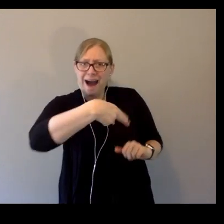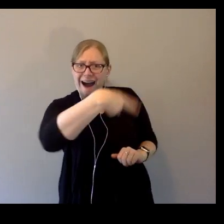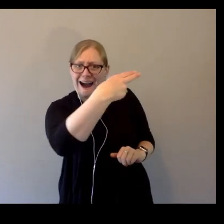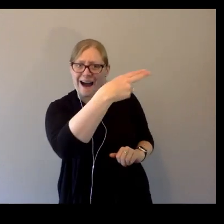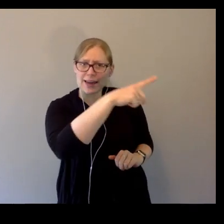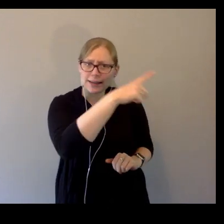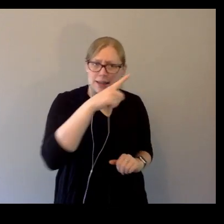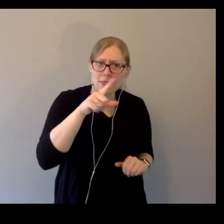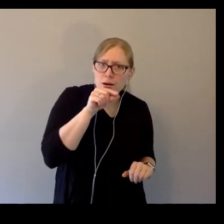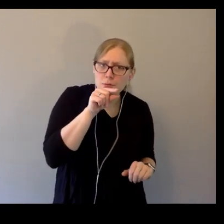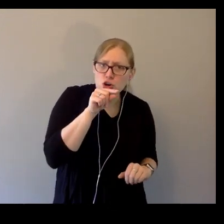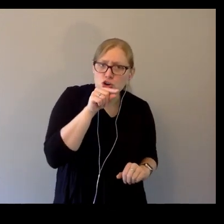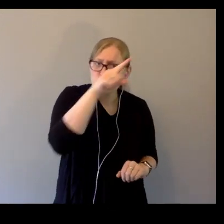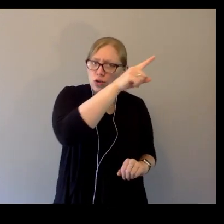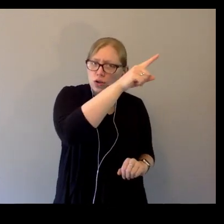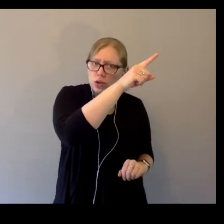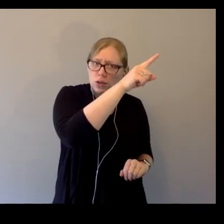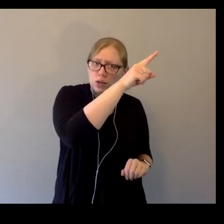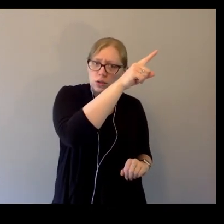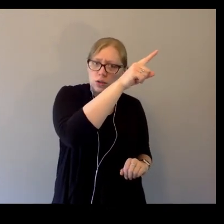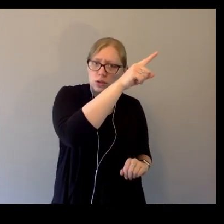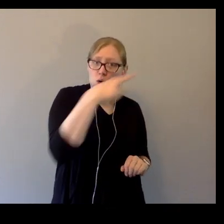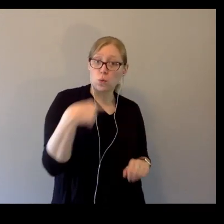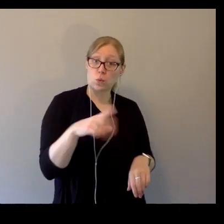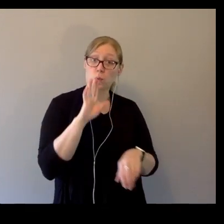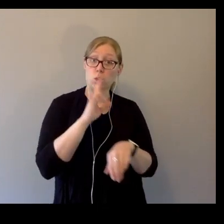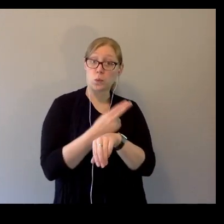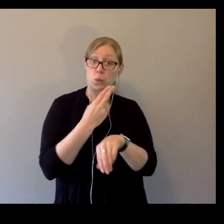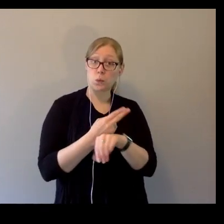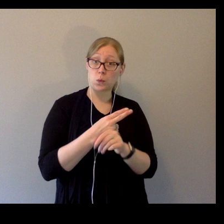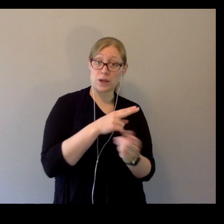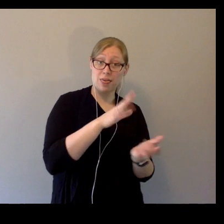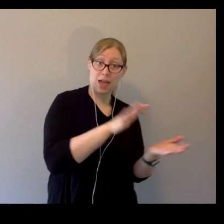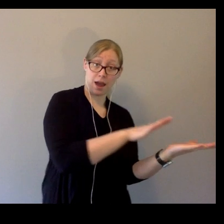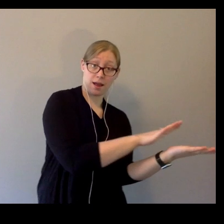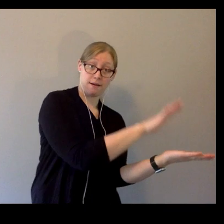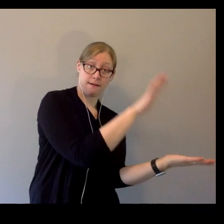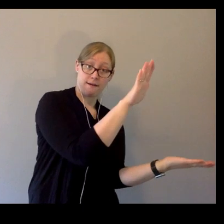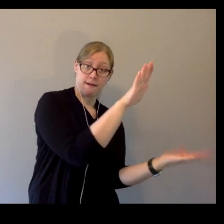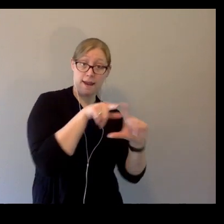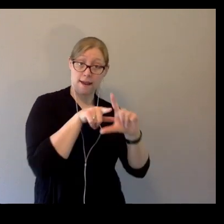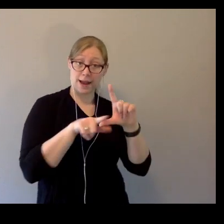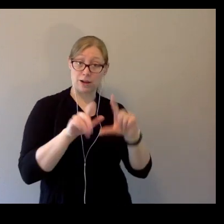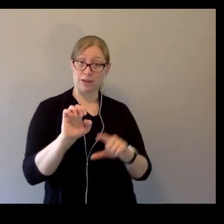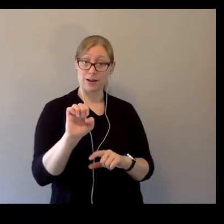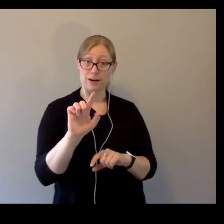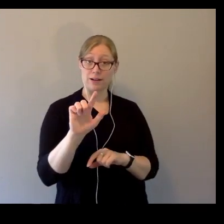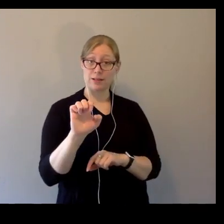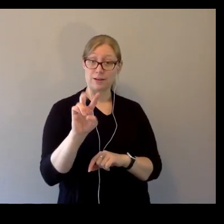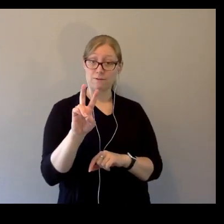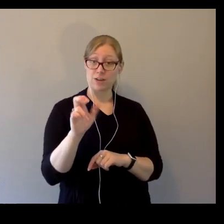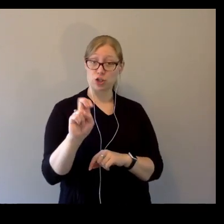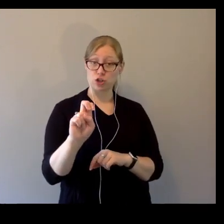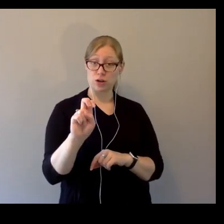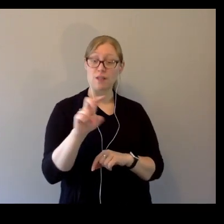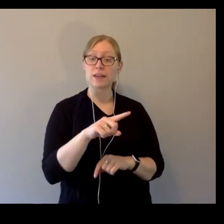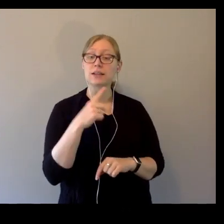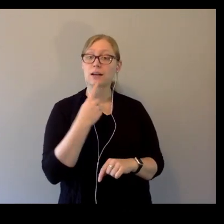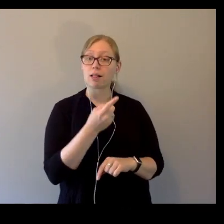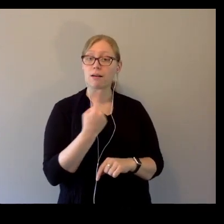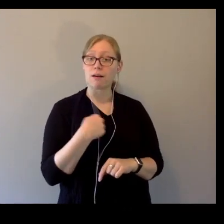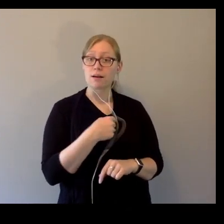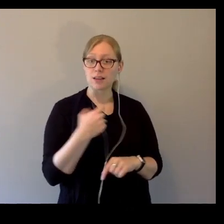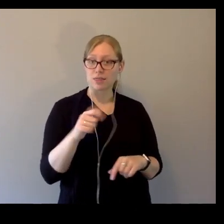we're going to use the angle of elevation. They tell us that this angle, the angle of elevation, is 36